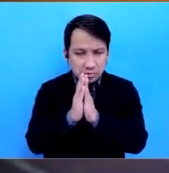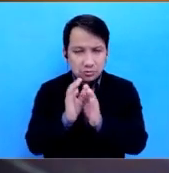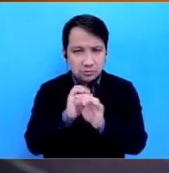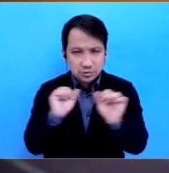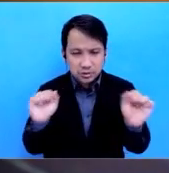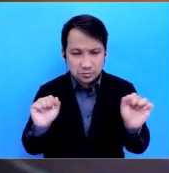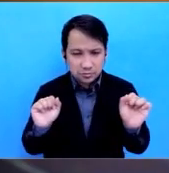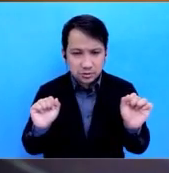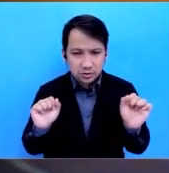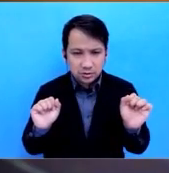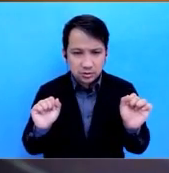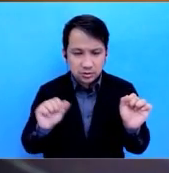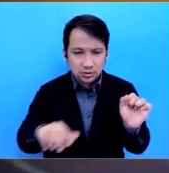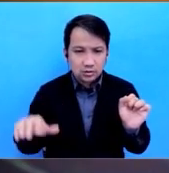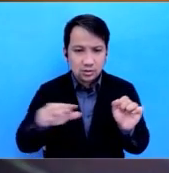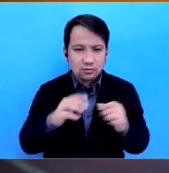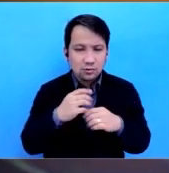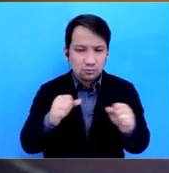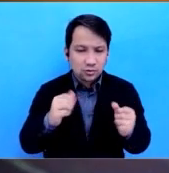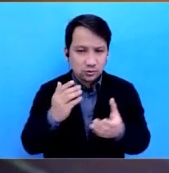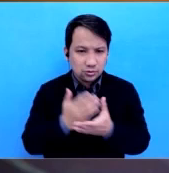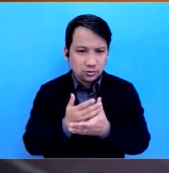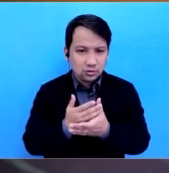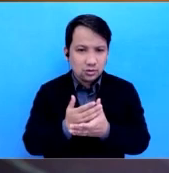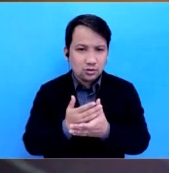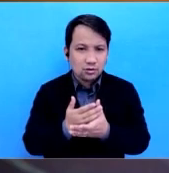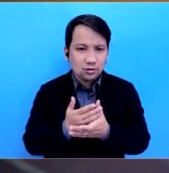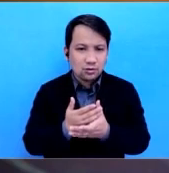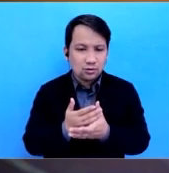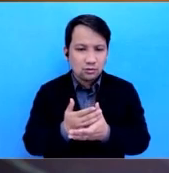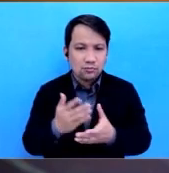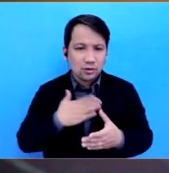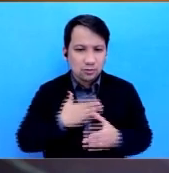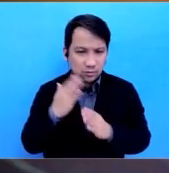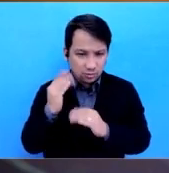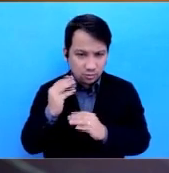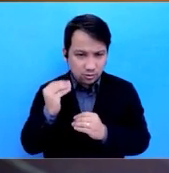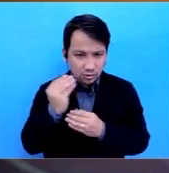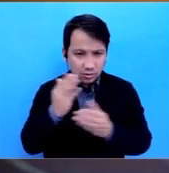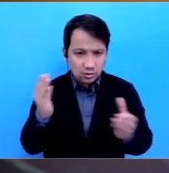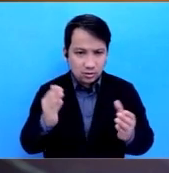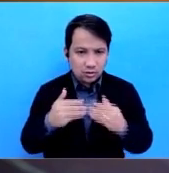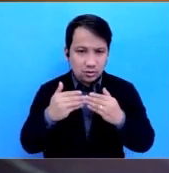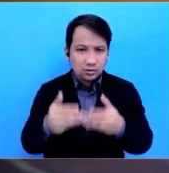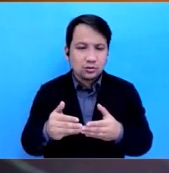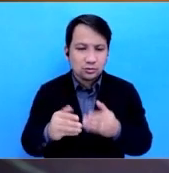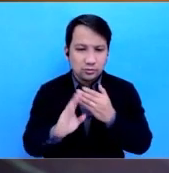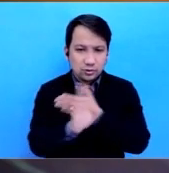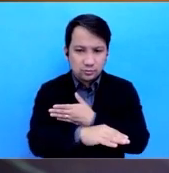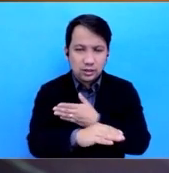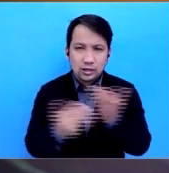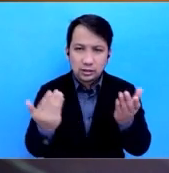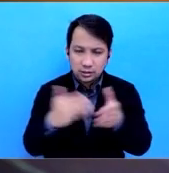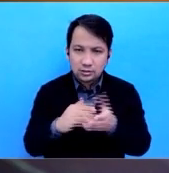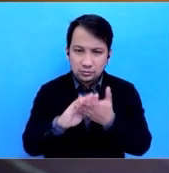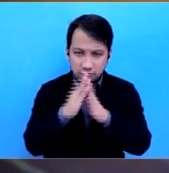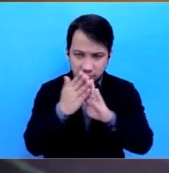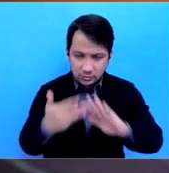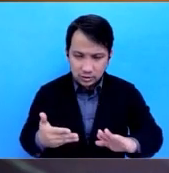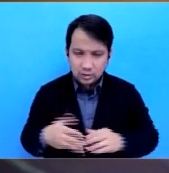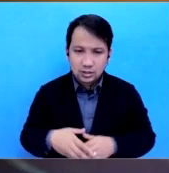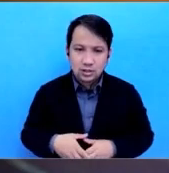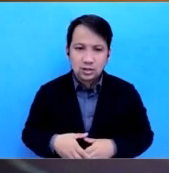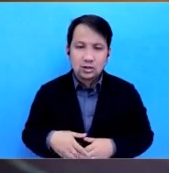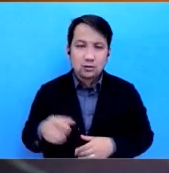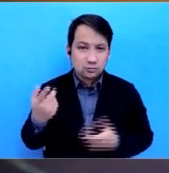need safety. Every people needs it. And I hope that the world will bring it back to them. Because the situations